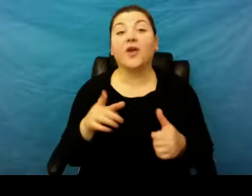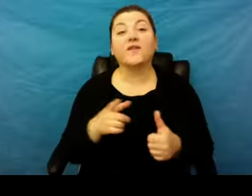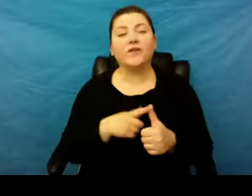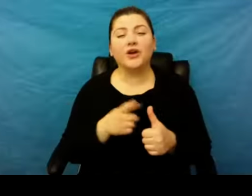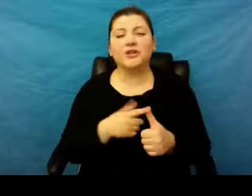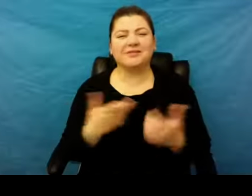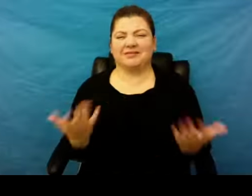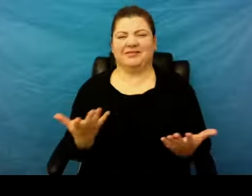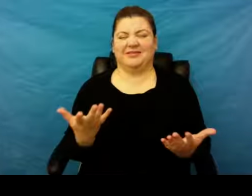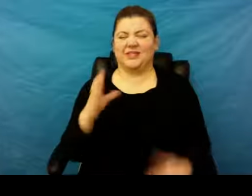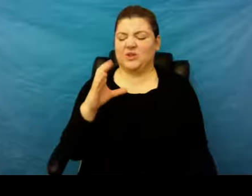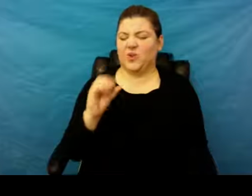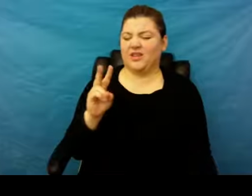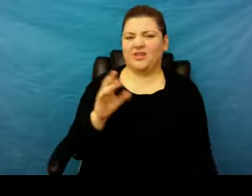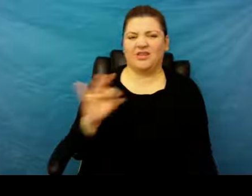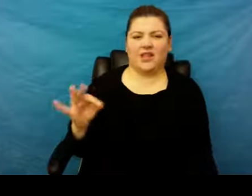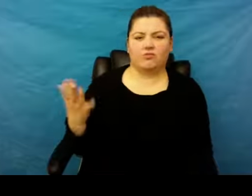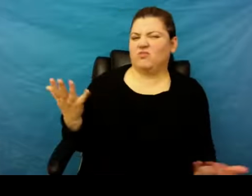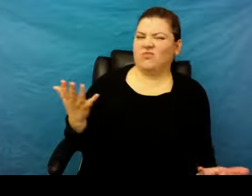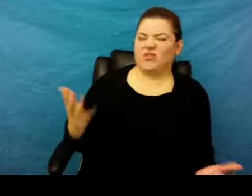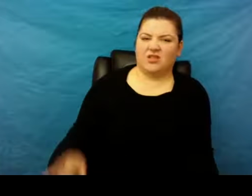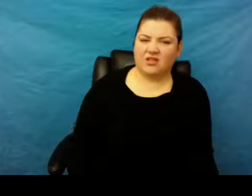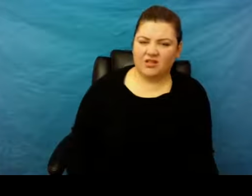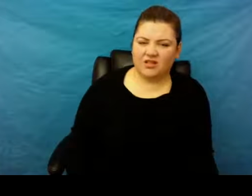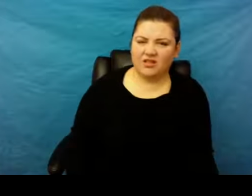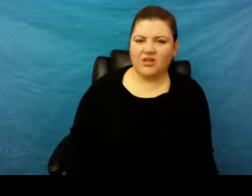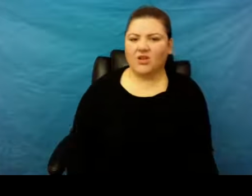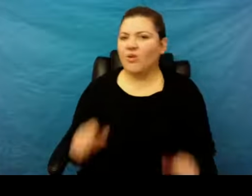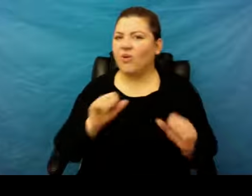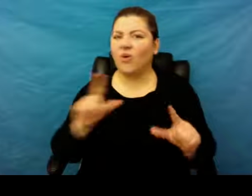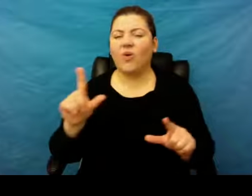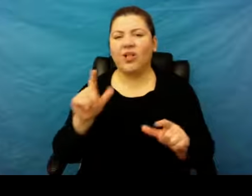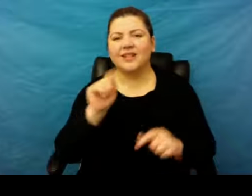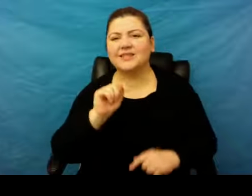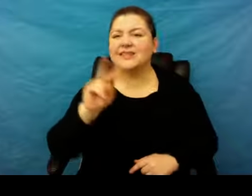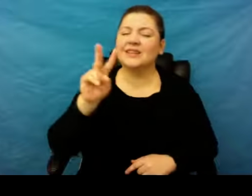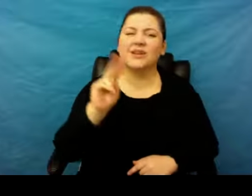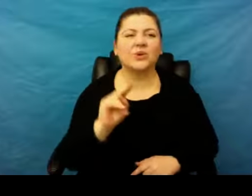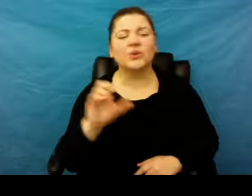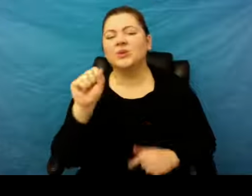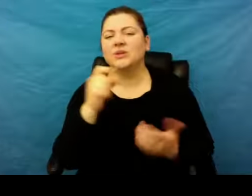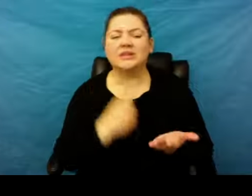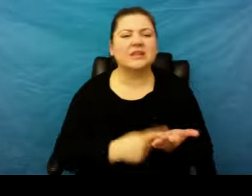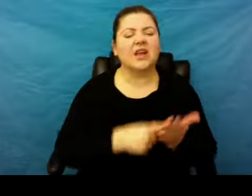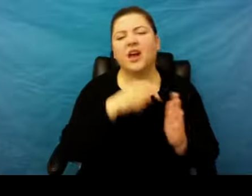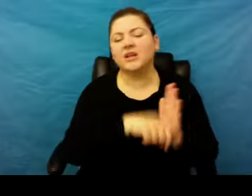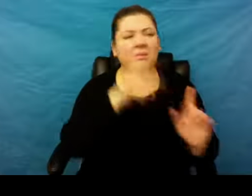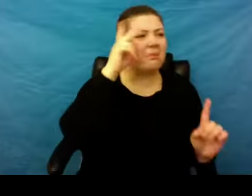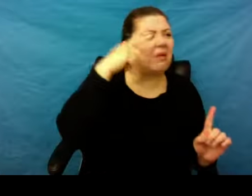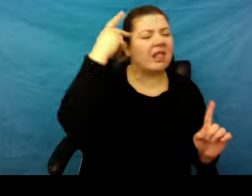what is COVID-19? I mean, it's now every single news story. It's political, it's economic, but what is this